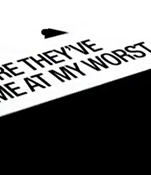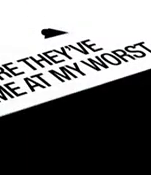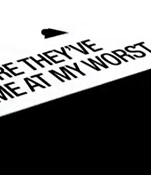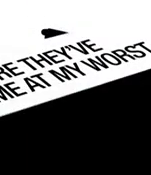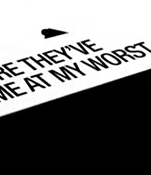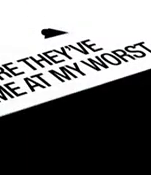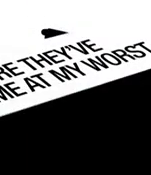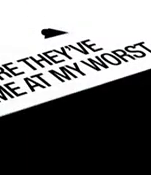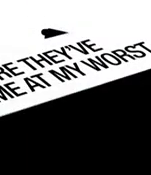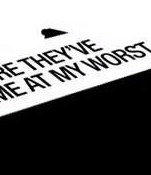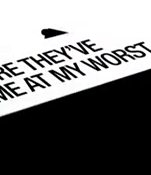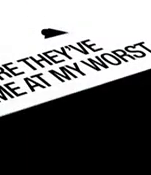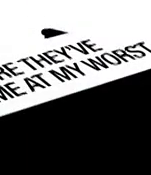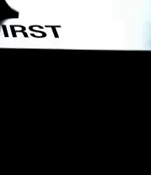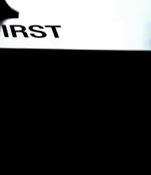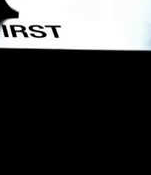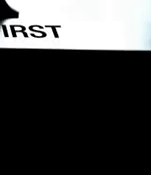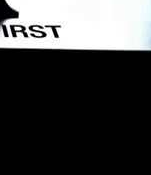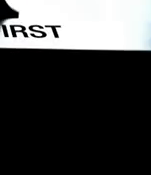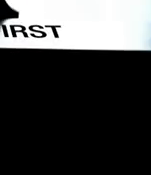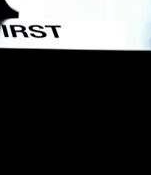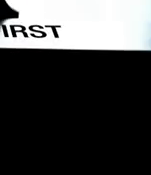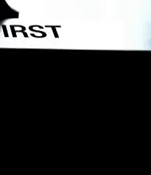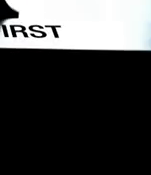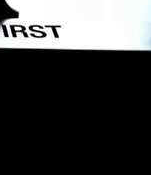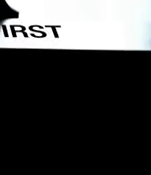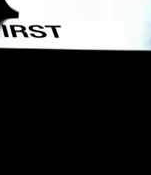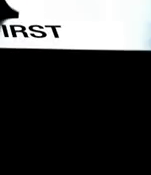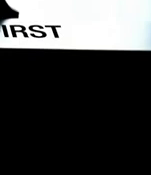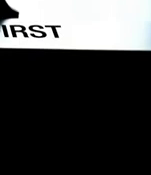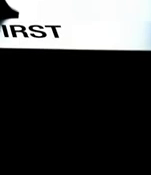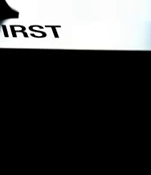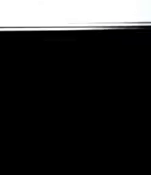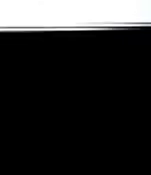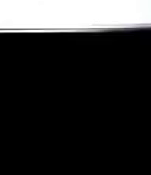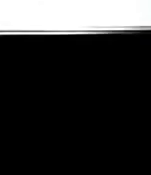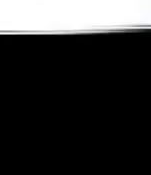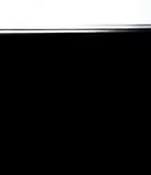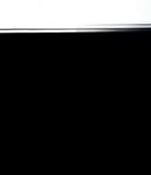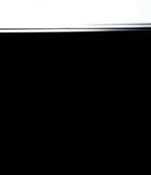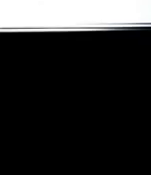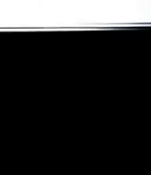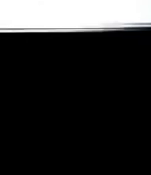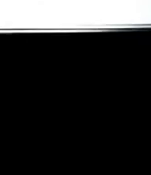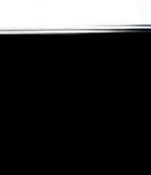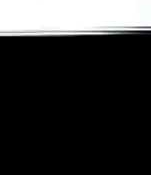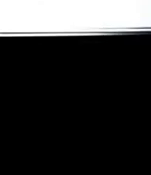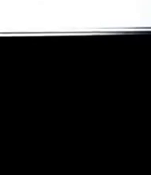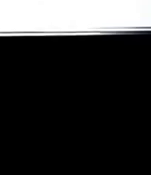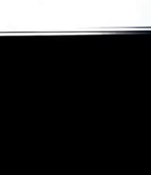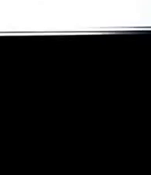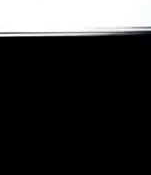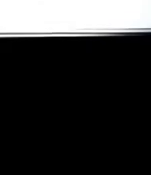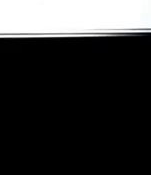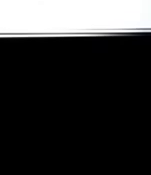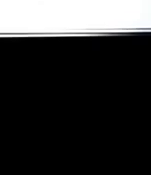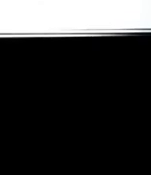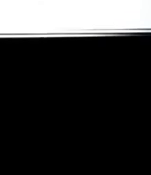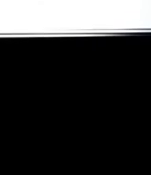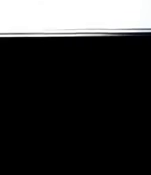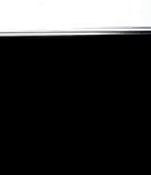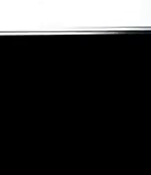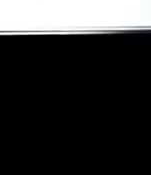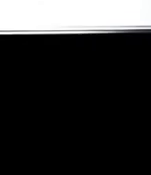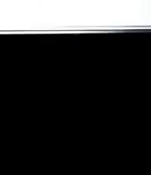seen me at my worst, to the love I had at first. Oh, I wanna go to church.